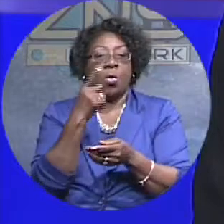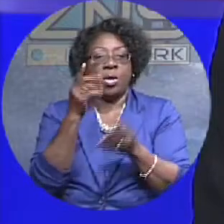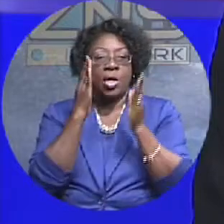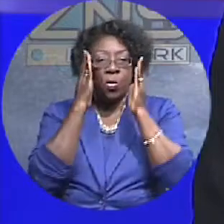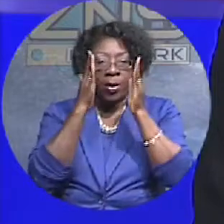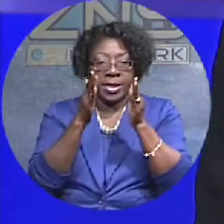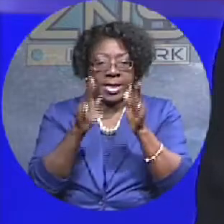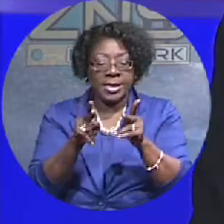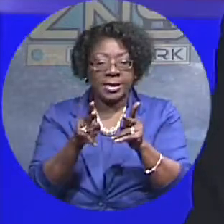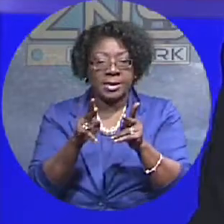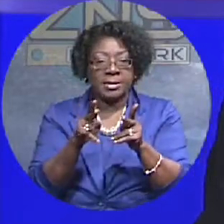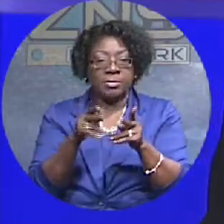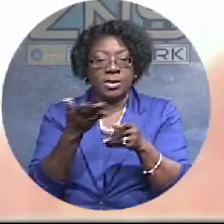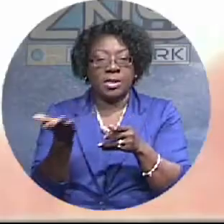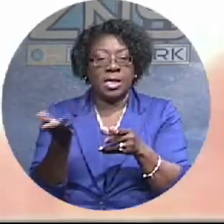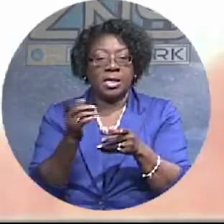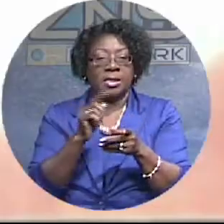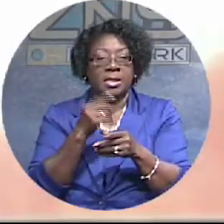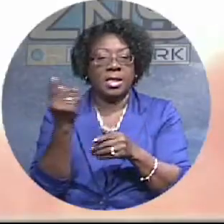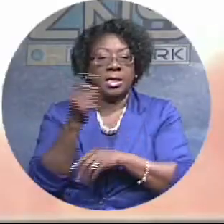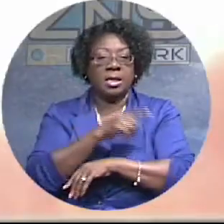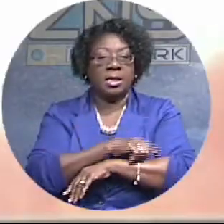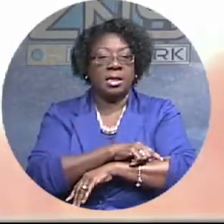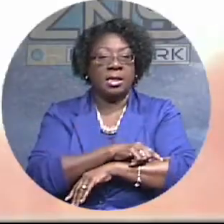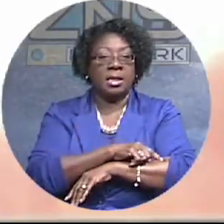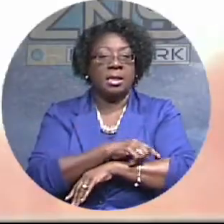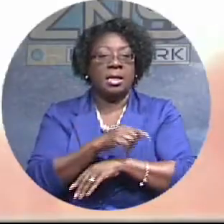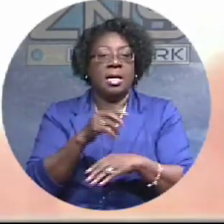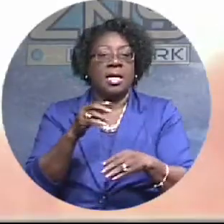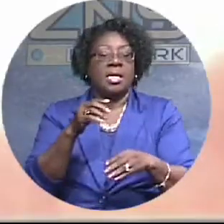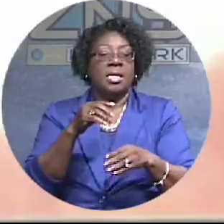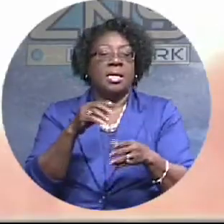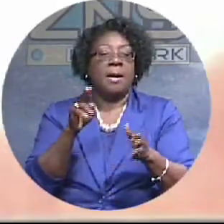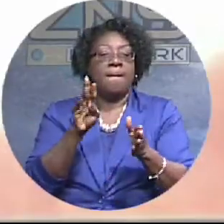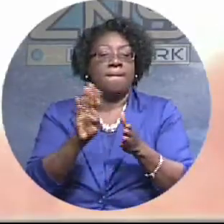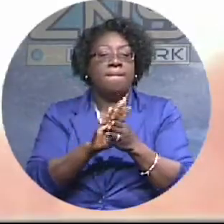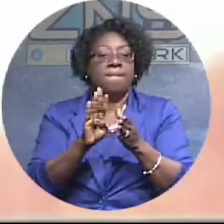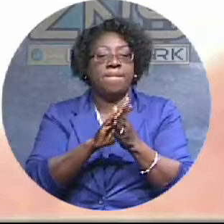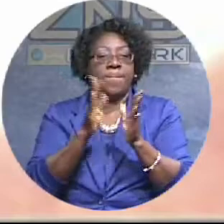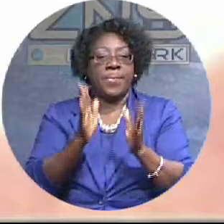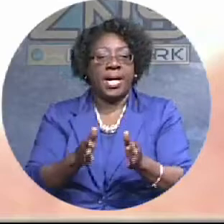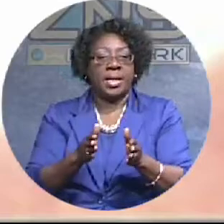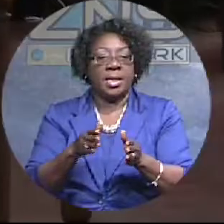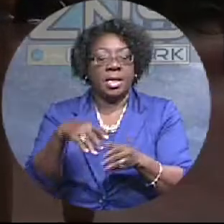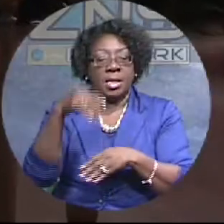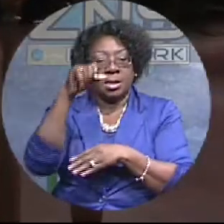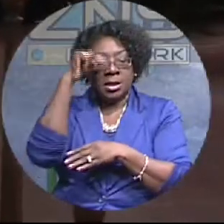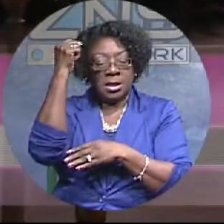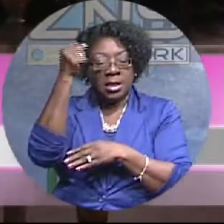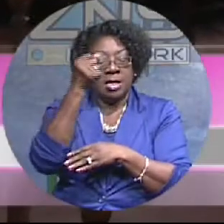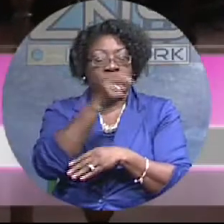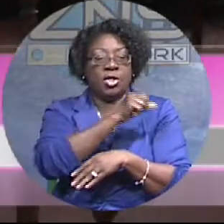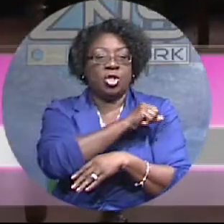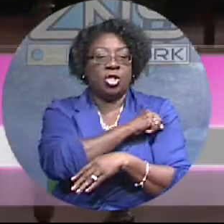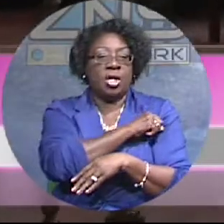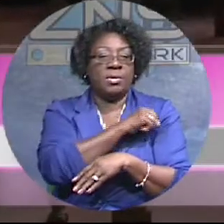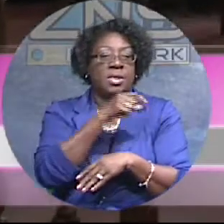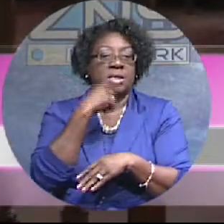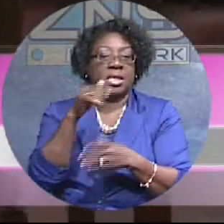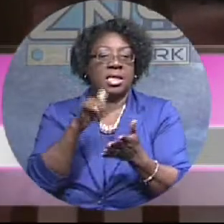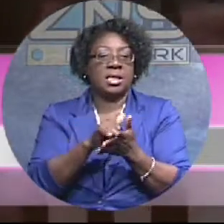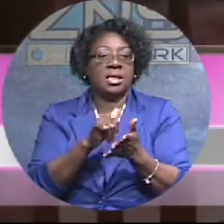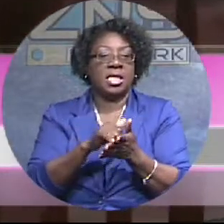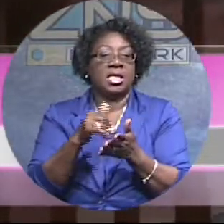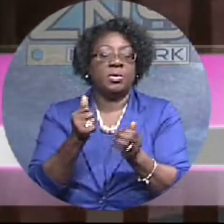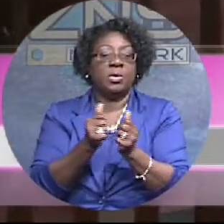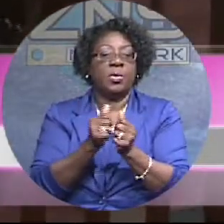is following the case. The niece of murdered banker Stephen Sherman, COB student Tanaj Hunt, told jurors that she was with her